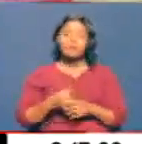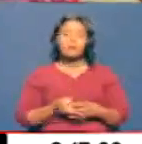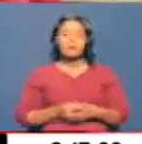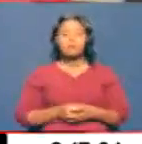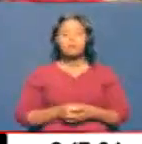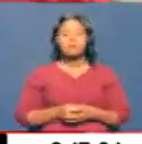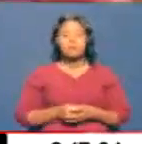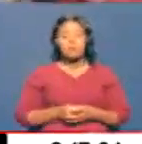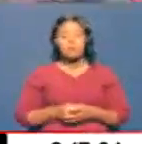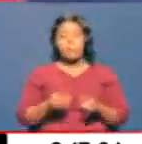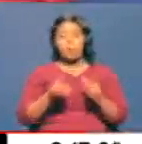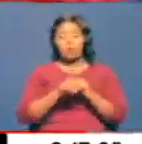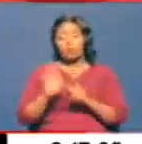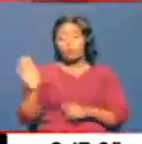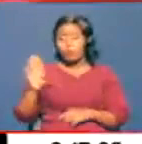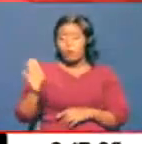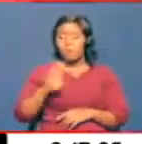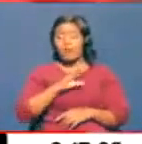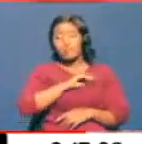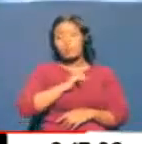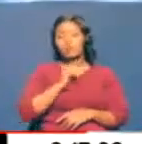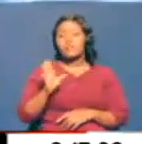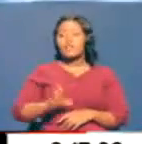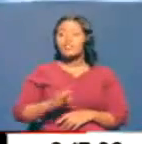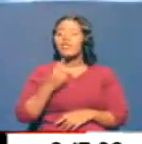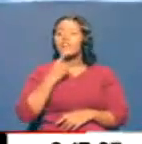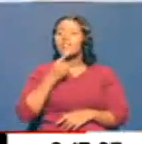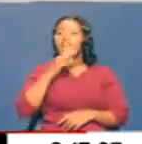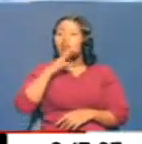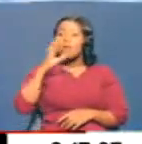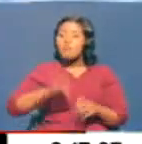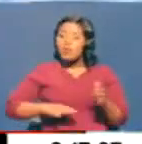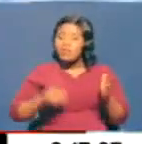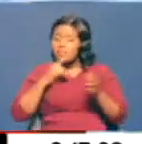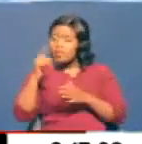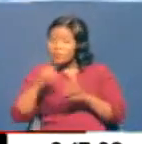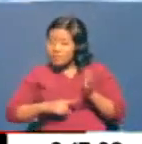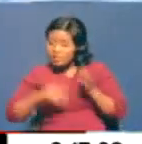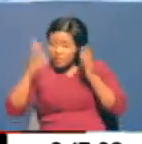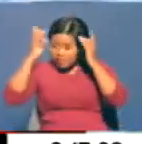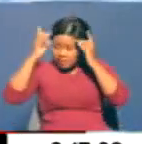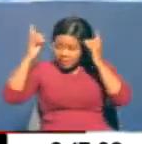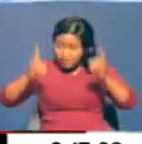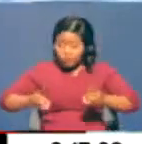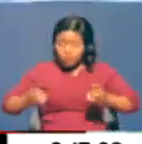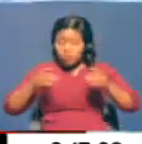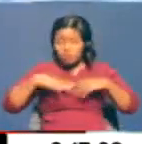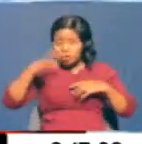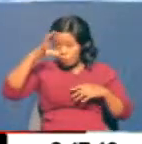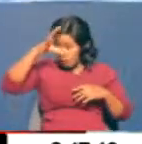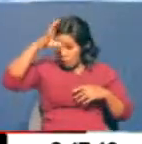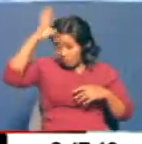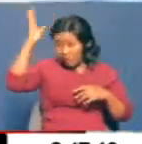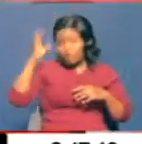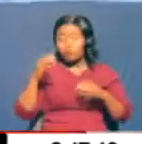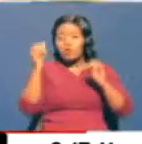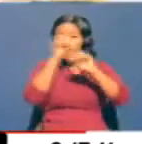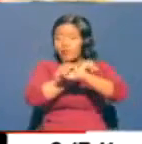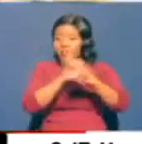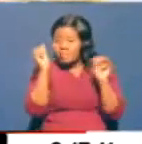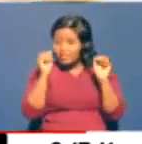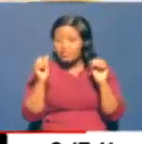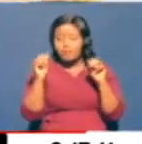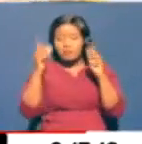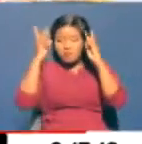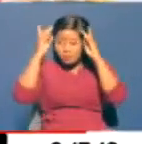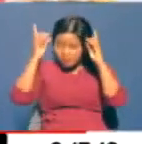Meanwhile, Baringo Senator Gideon Moi now says the decision to front KANU's flag bearer in the 2022 general election will squarely be decided